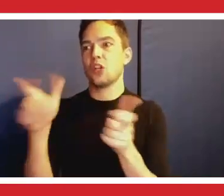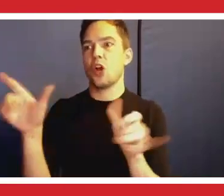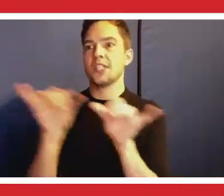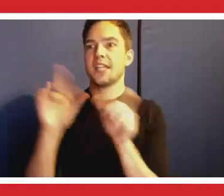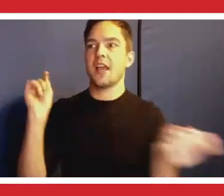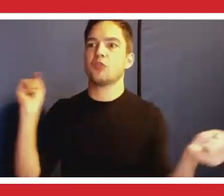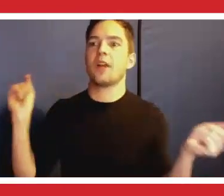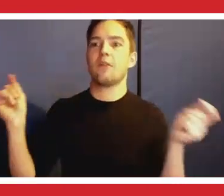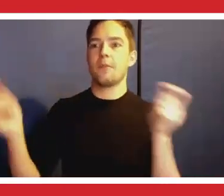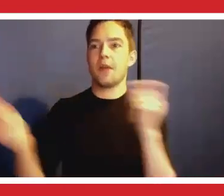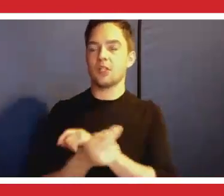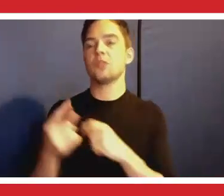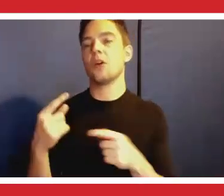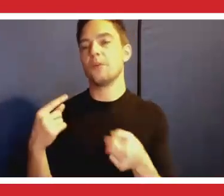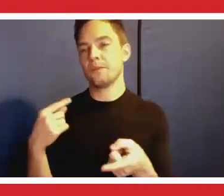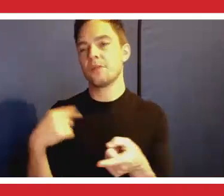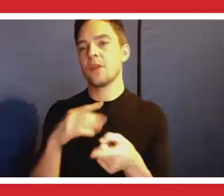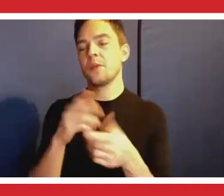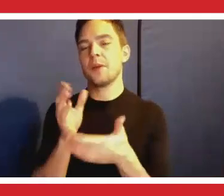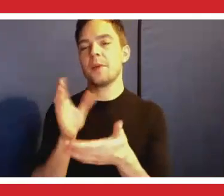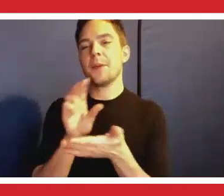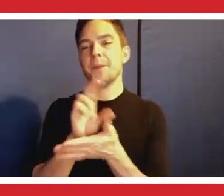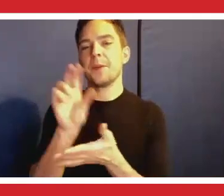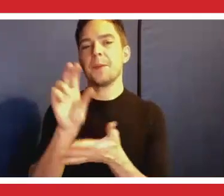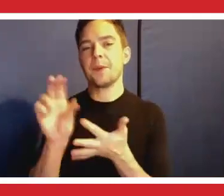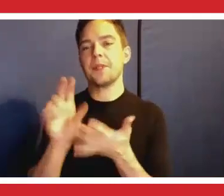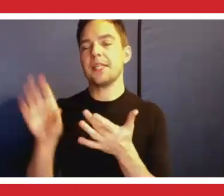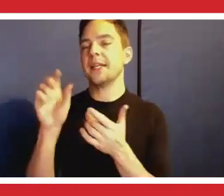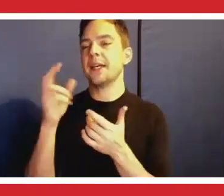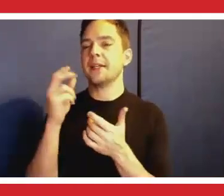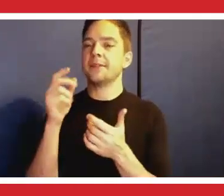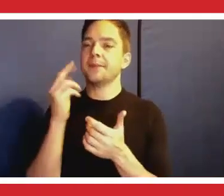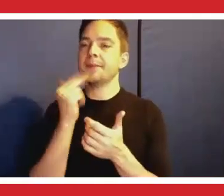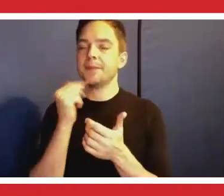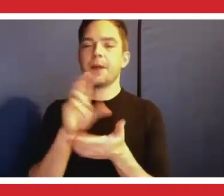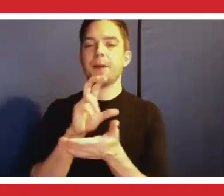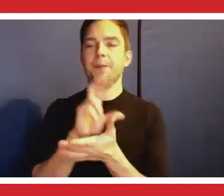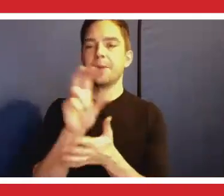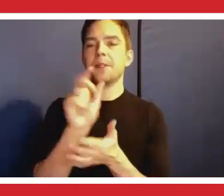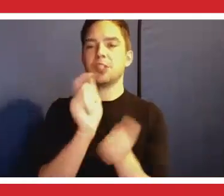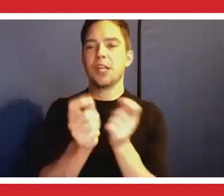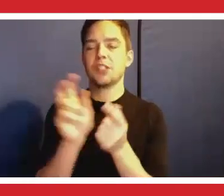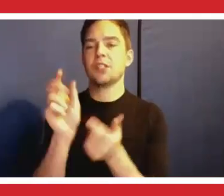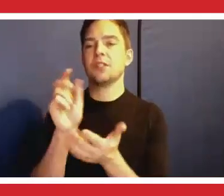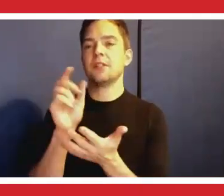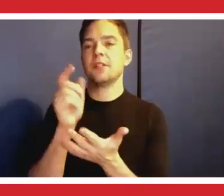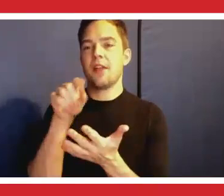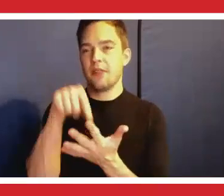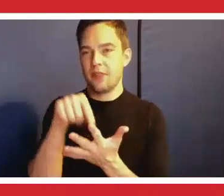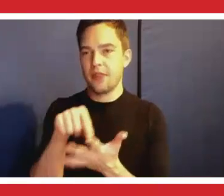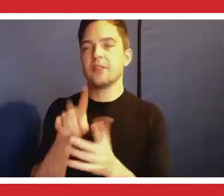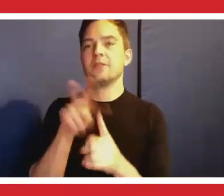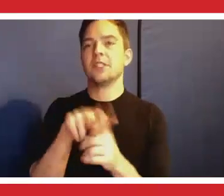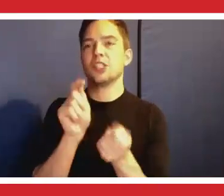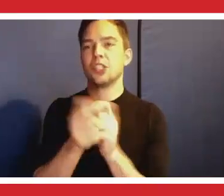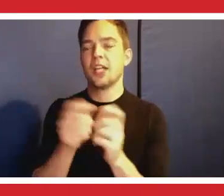So they need kind of bite-sized chunks that they can consume, change, get the value within the organisation, then move on to the